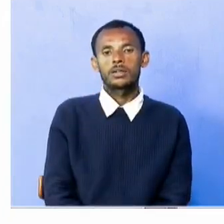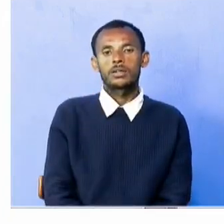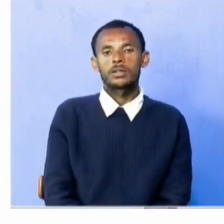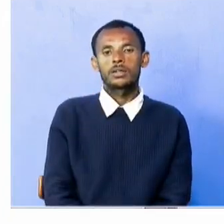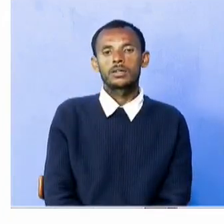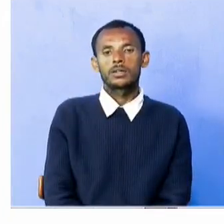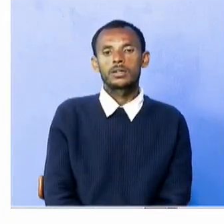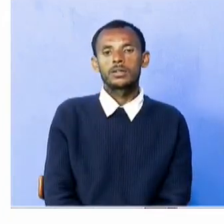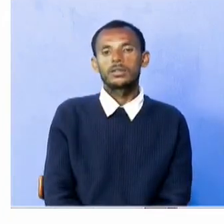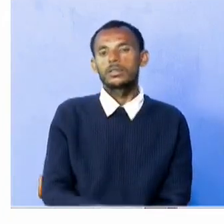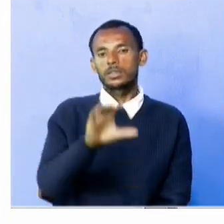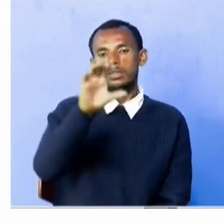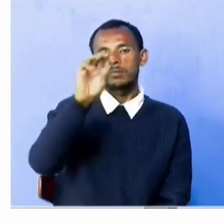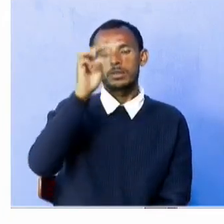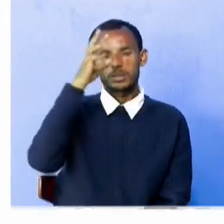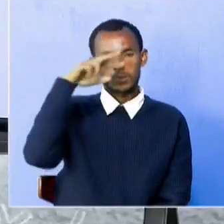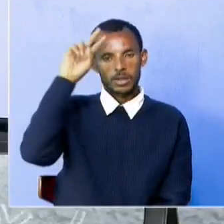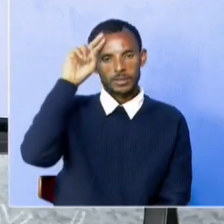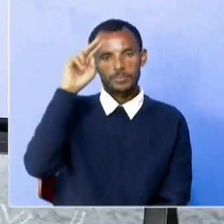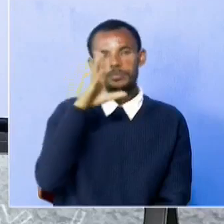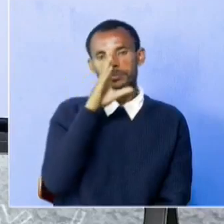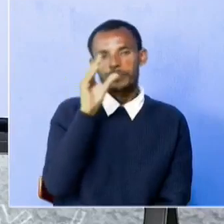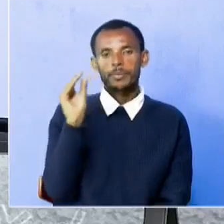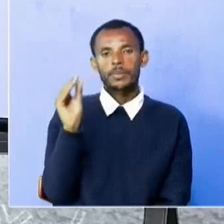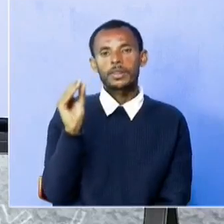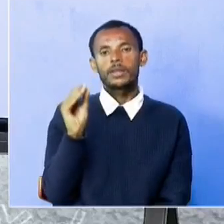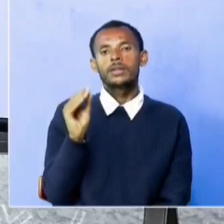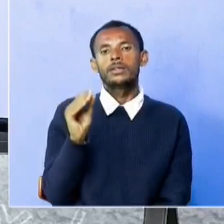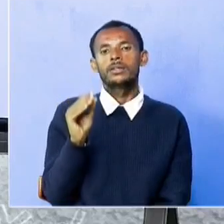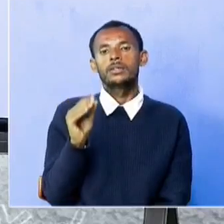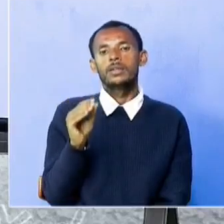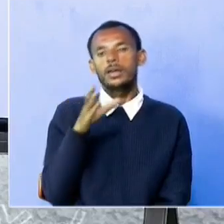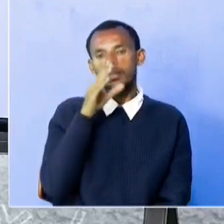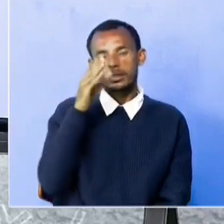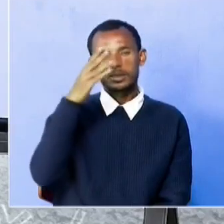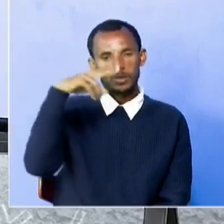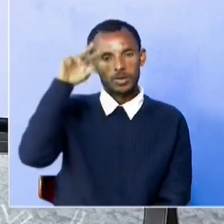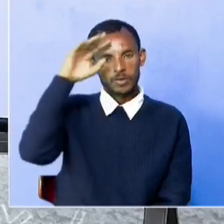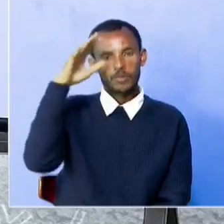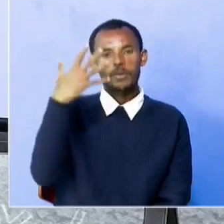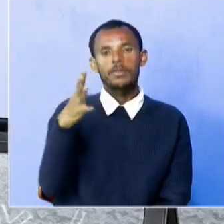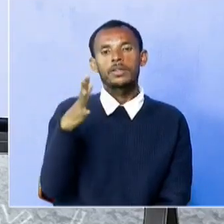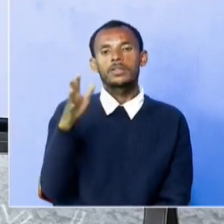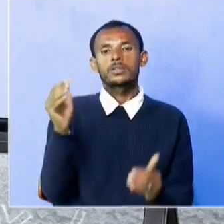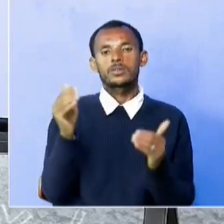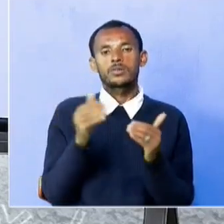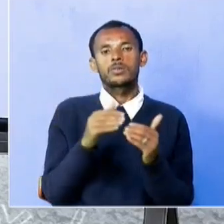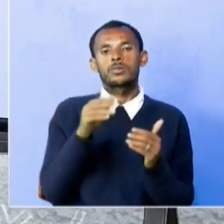centimeter square, and the square of 15 is